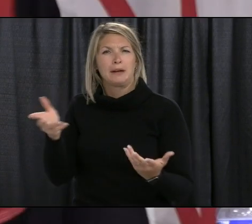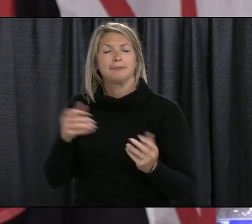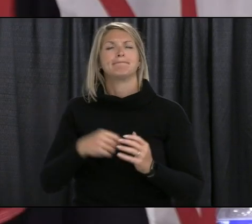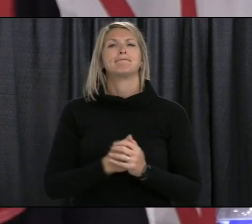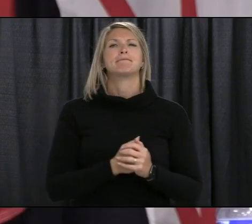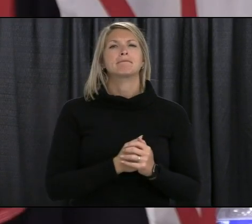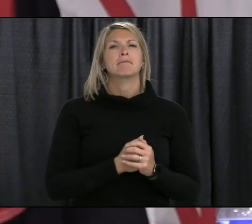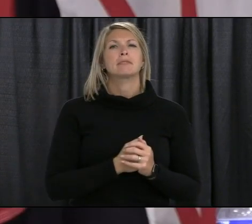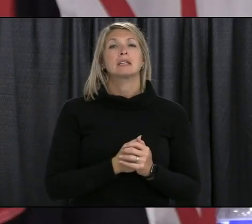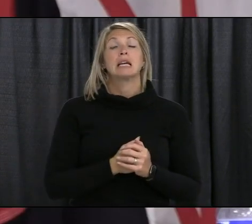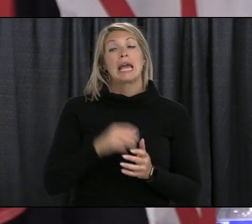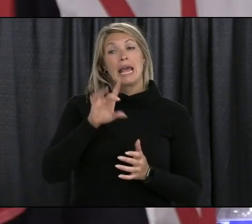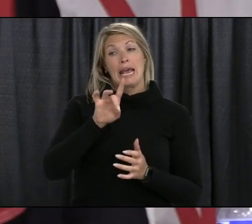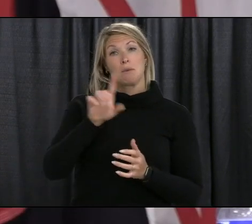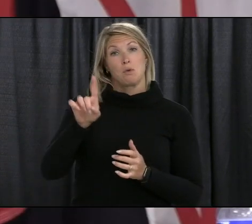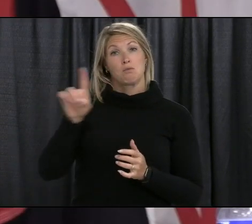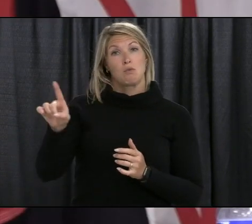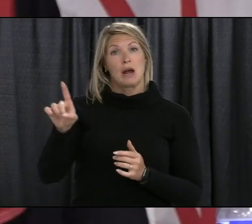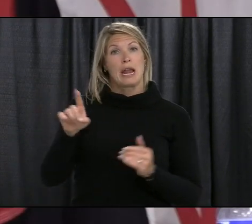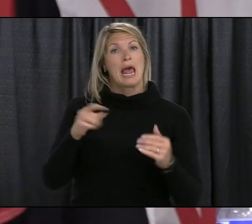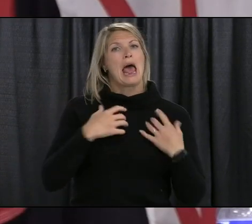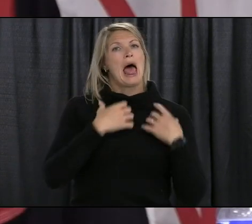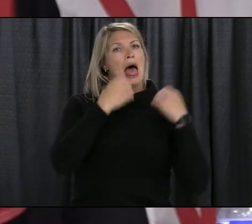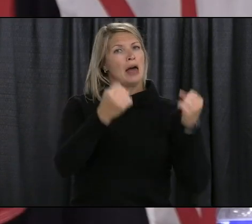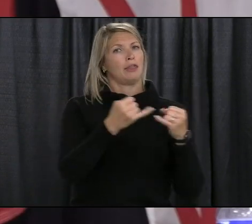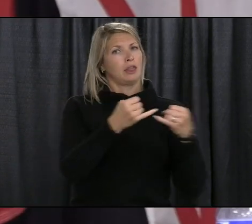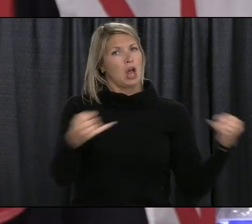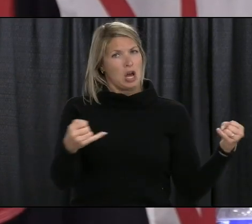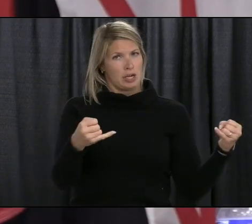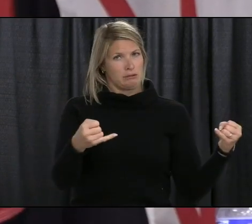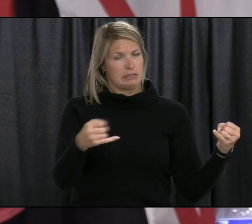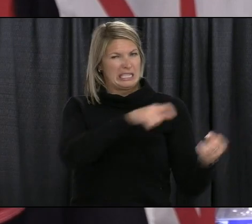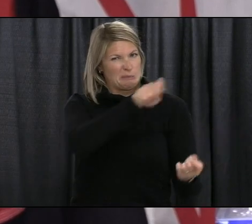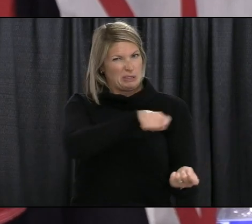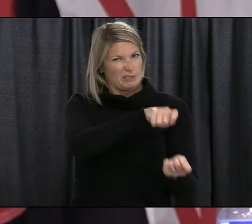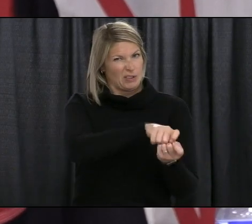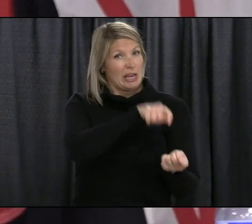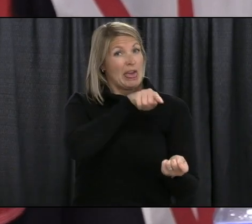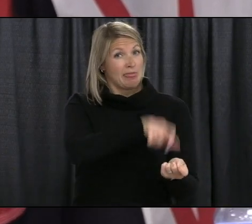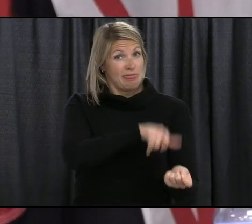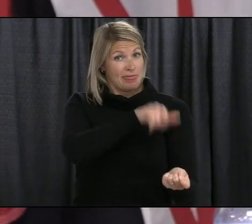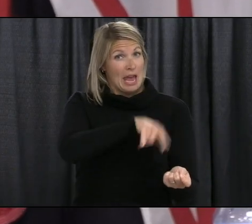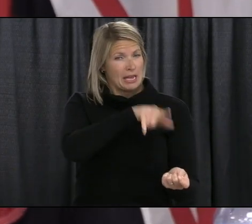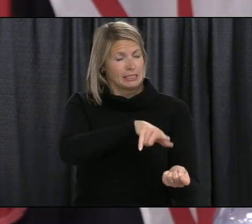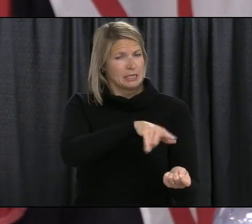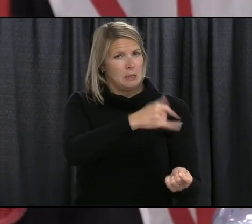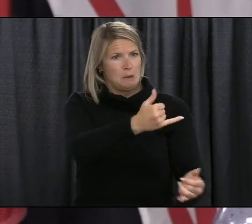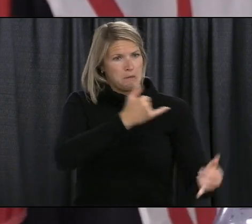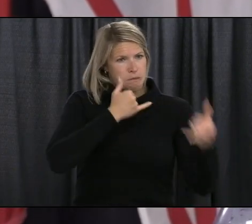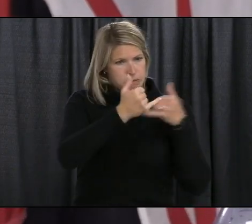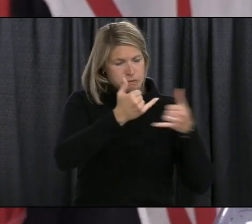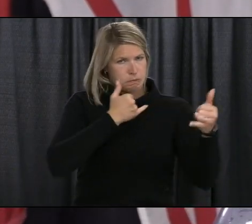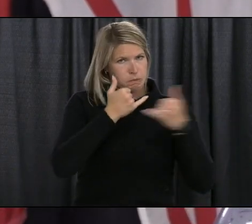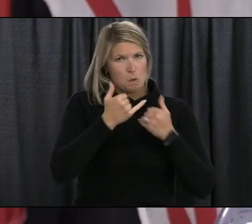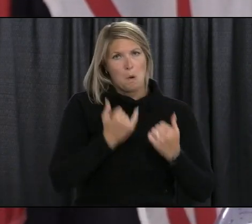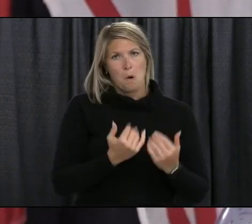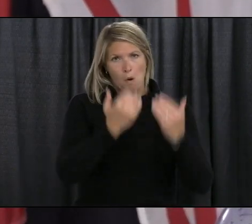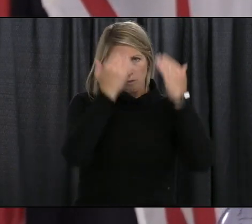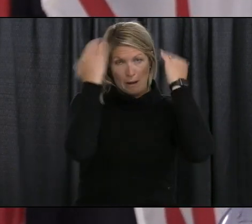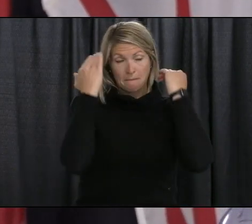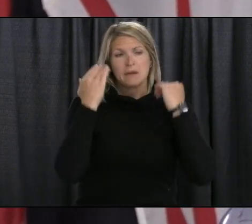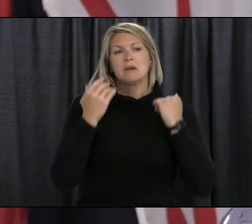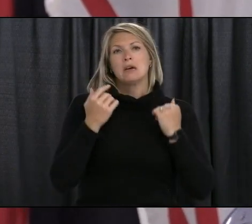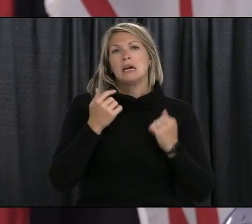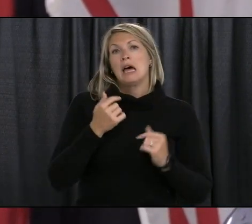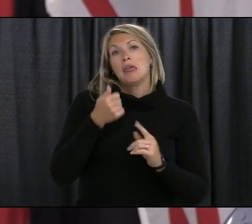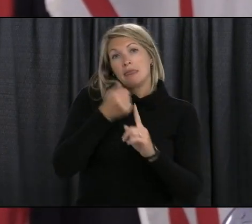health line element of 811. 811 experienced a surge. It took them a couple of days